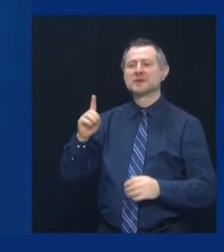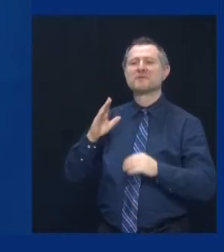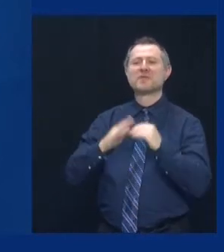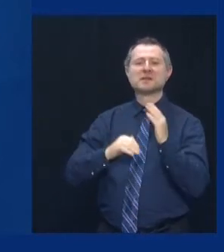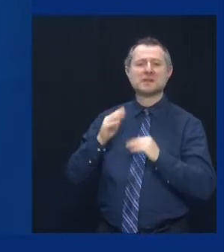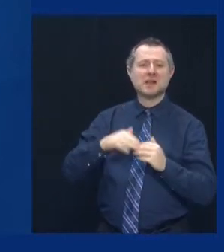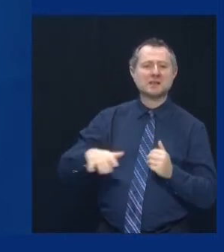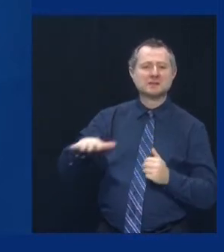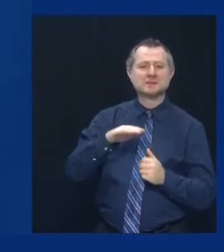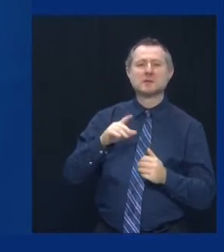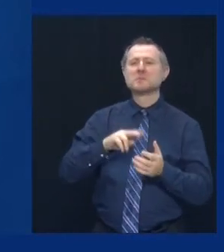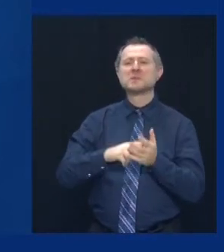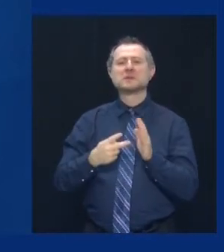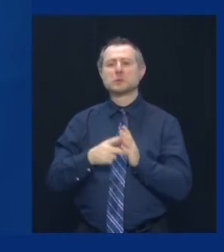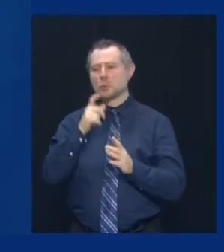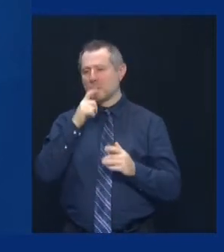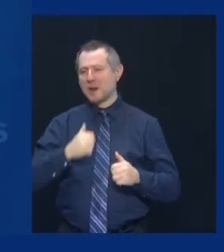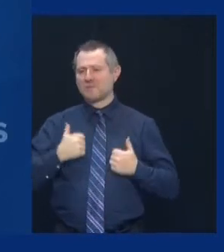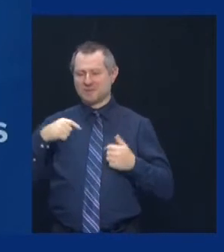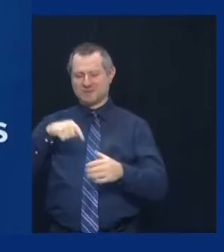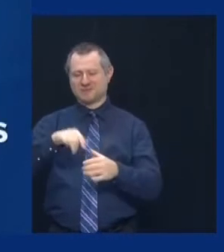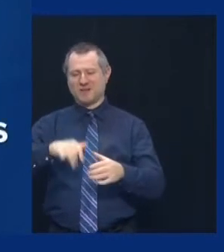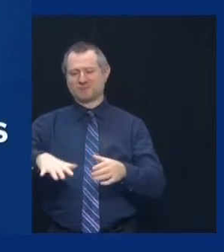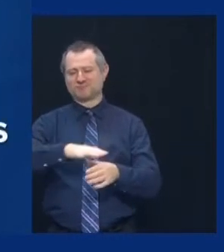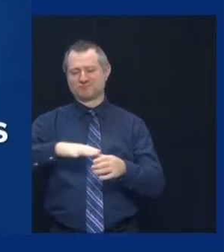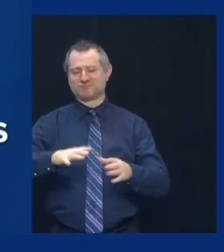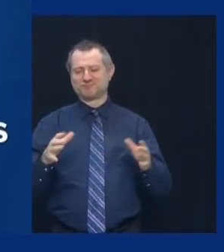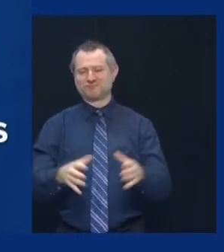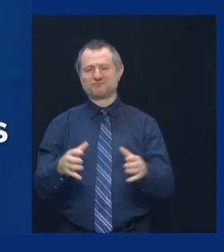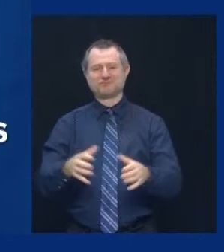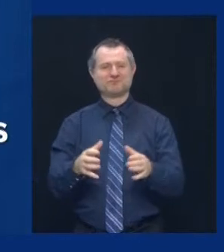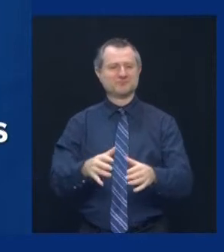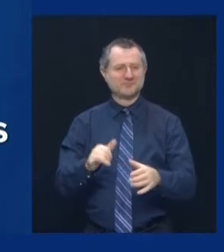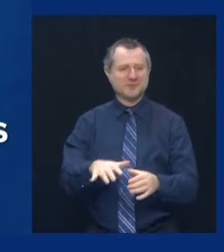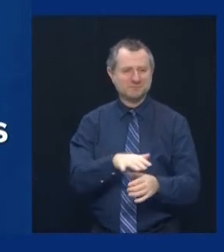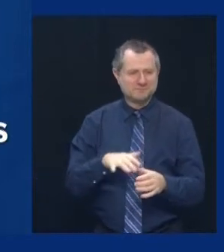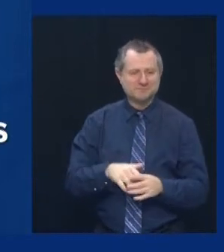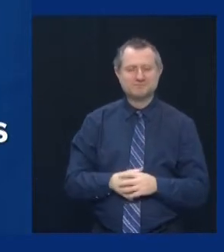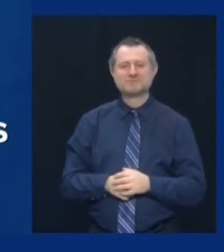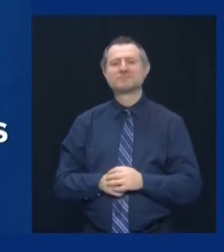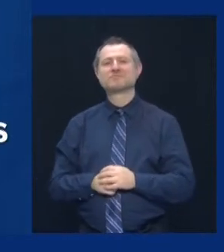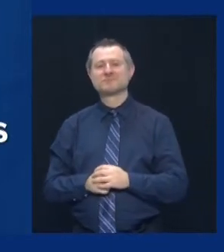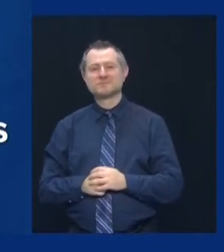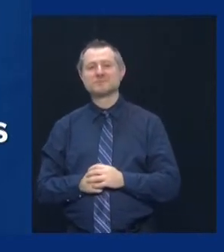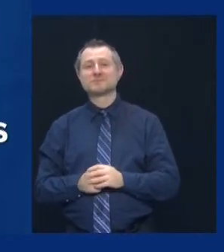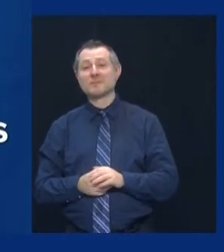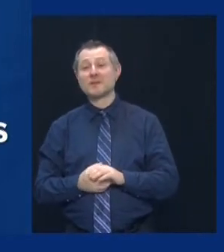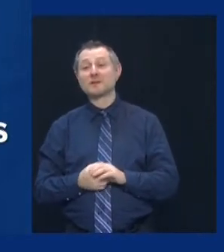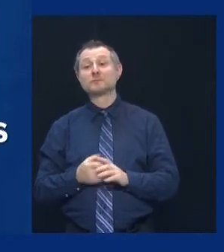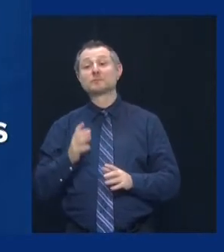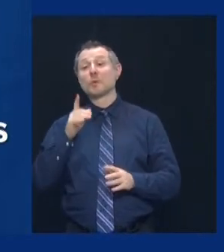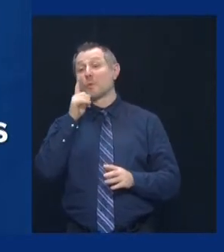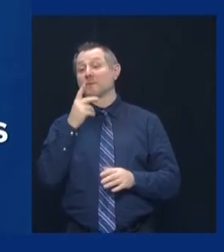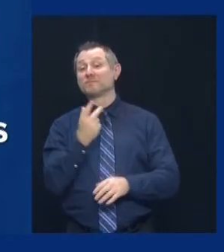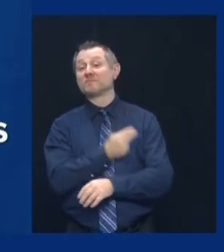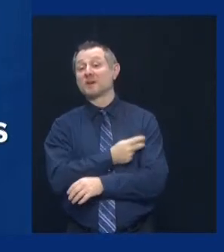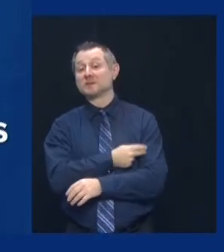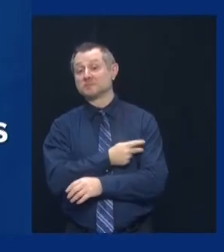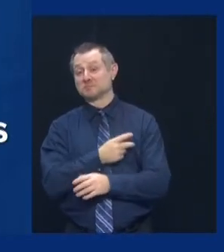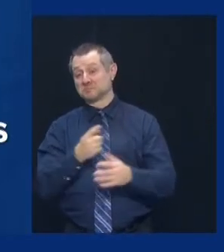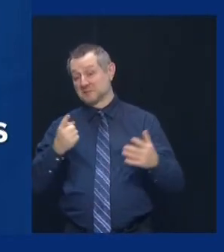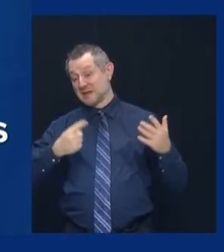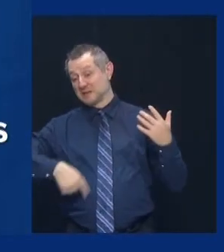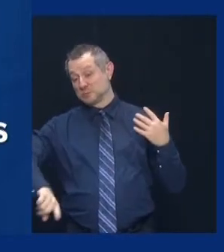congregate facilities where you have a number of people in one location. Who's getting the vaccines?